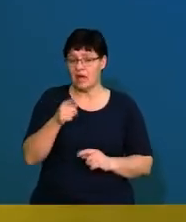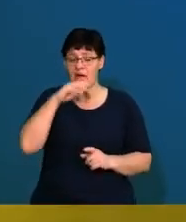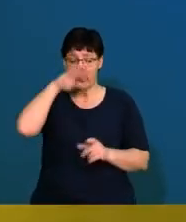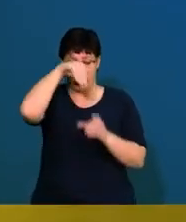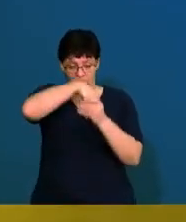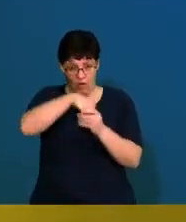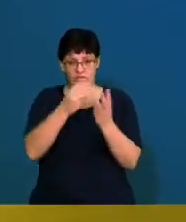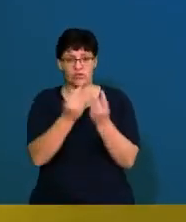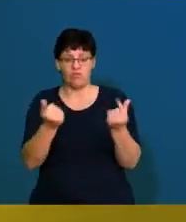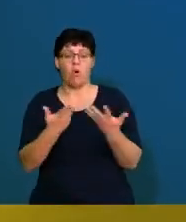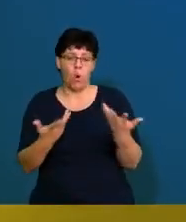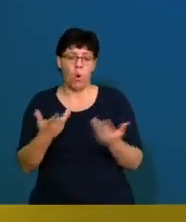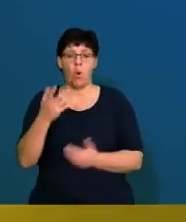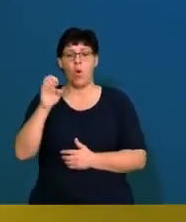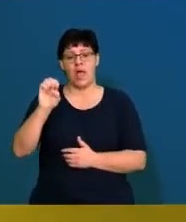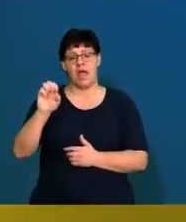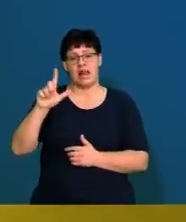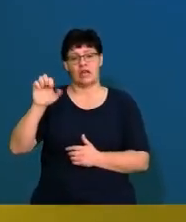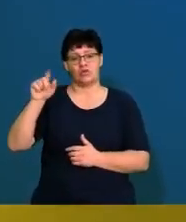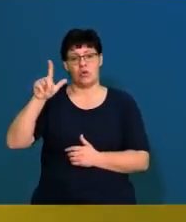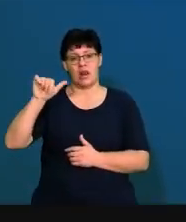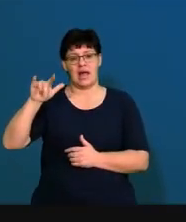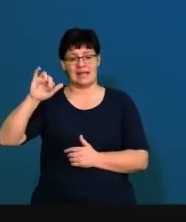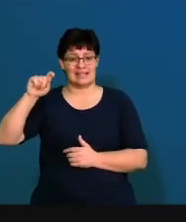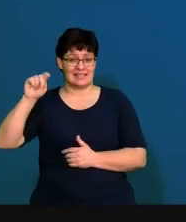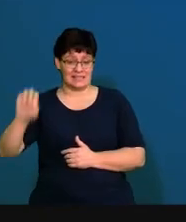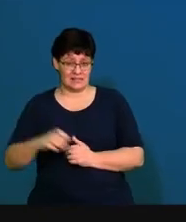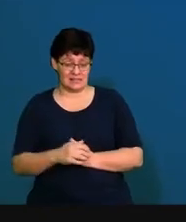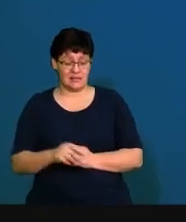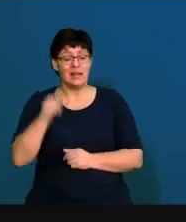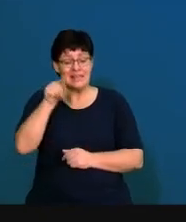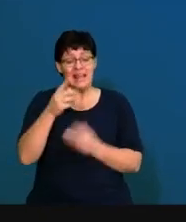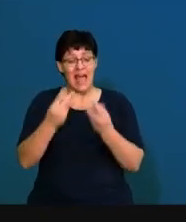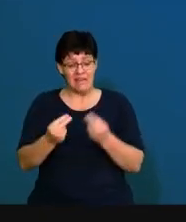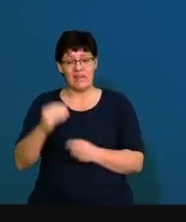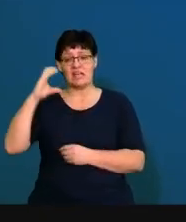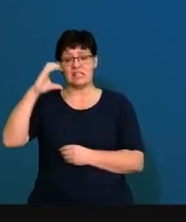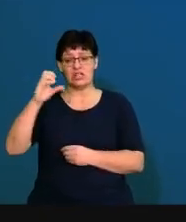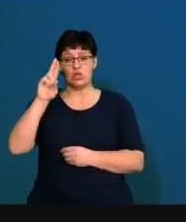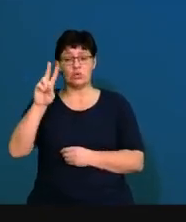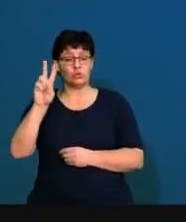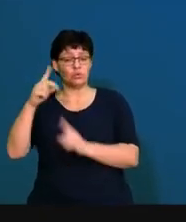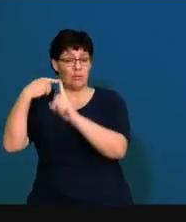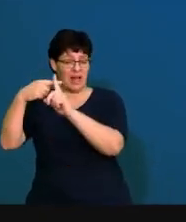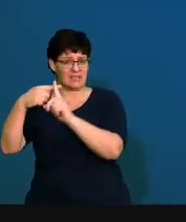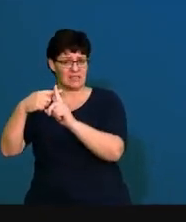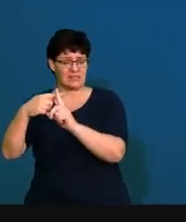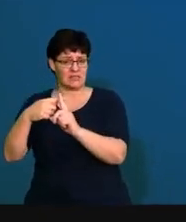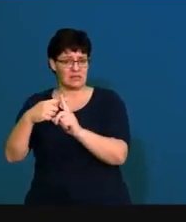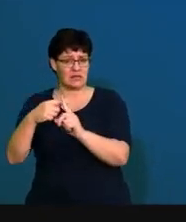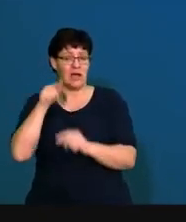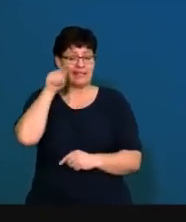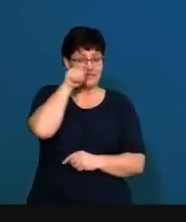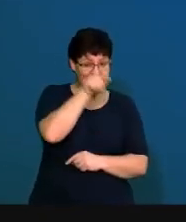in the solution or the electrolyte. Definitely, that electrolyte contains Cu2+, while